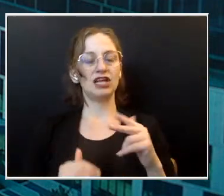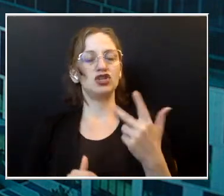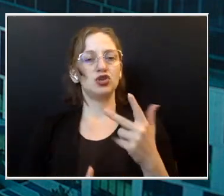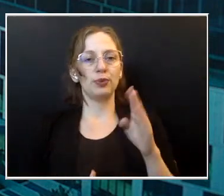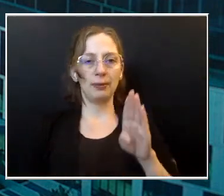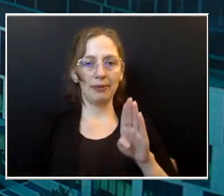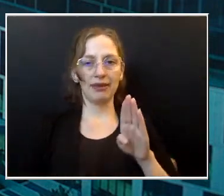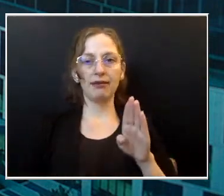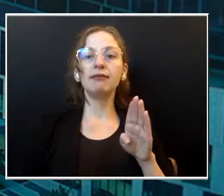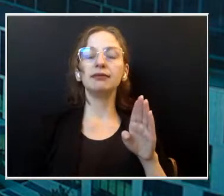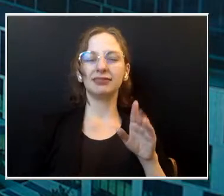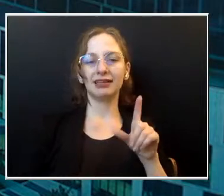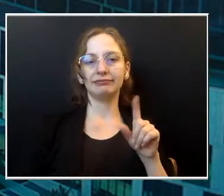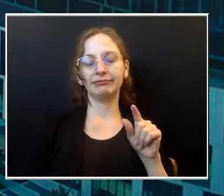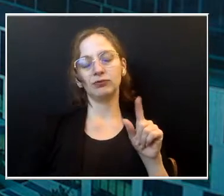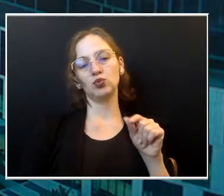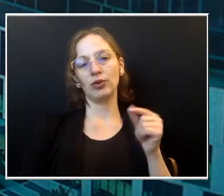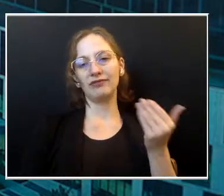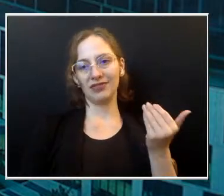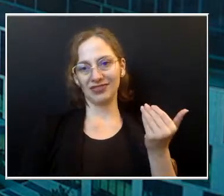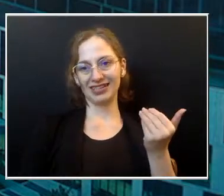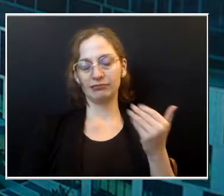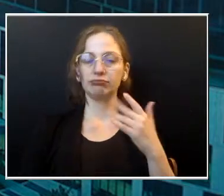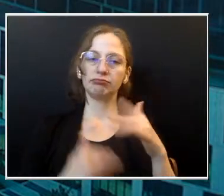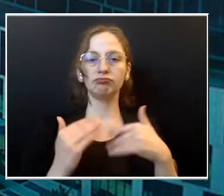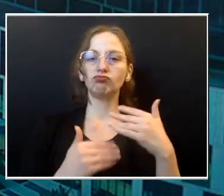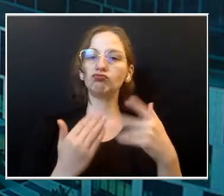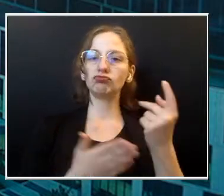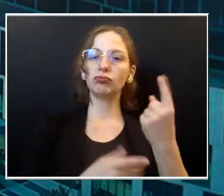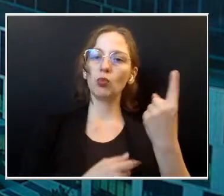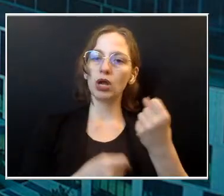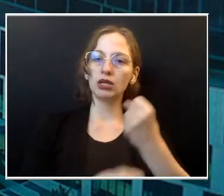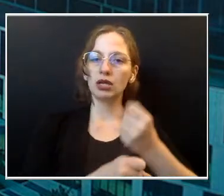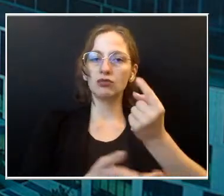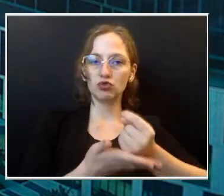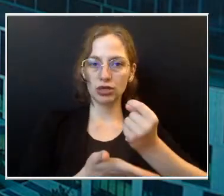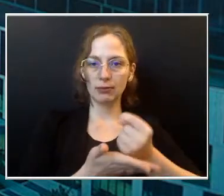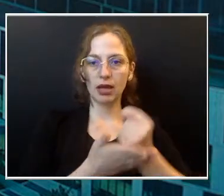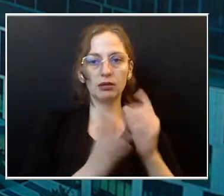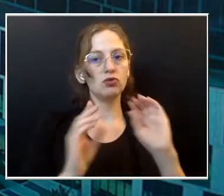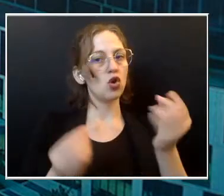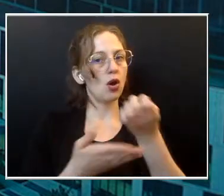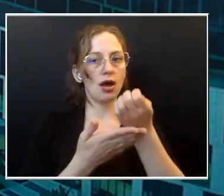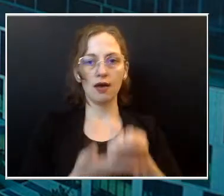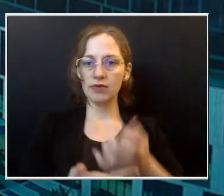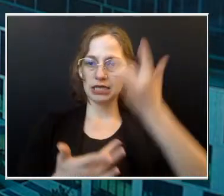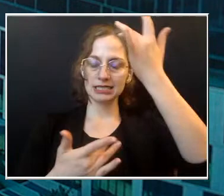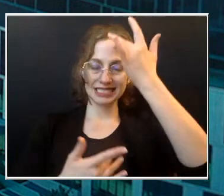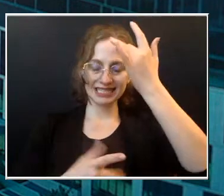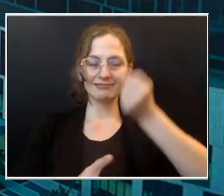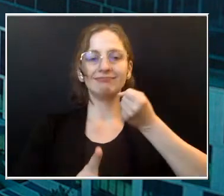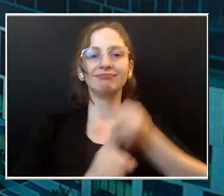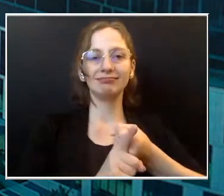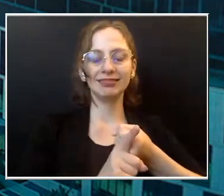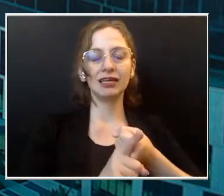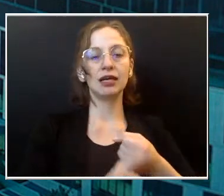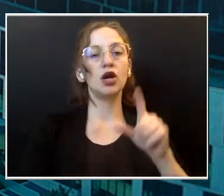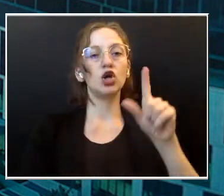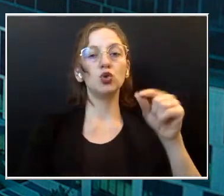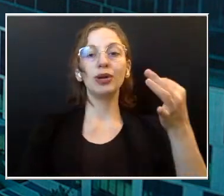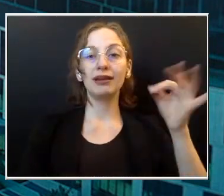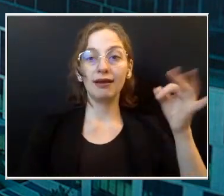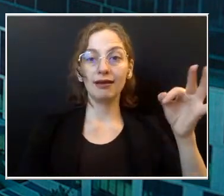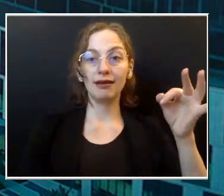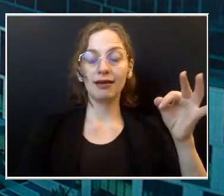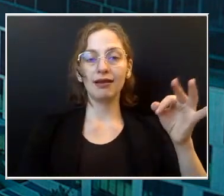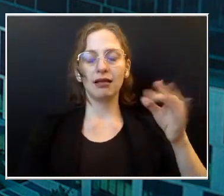of treatment, and then no evidence of disease. Well, fall of 2019, started having extreme shortness of breath,